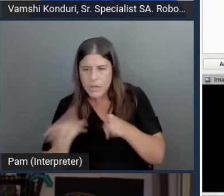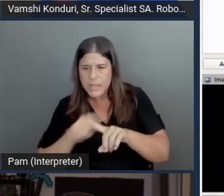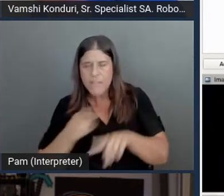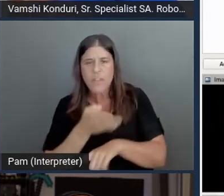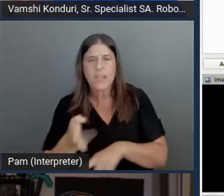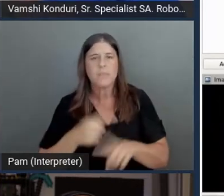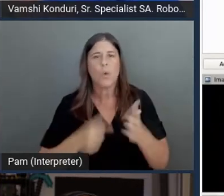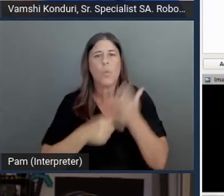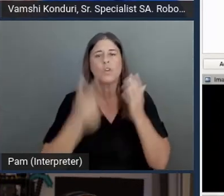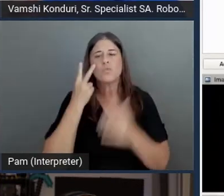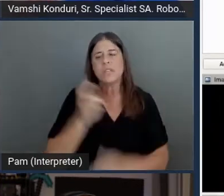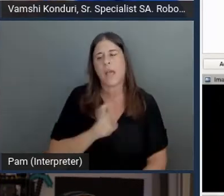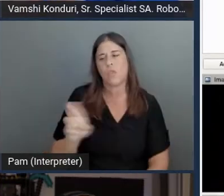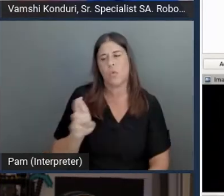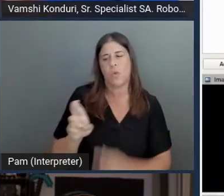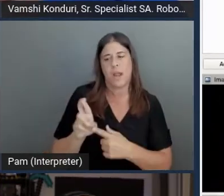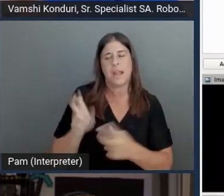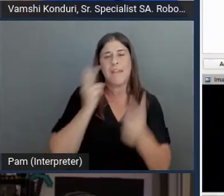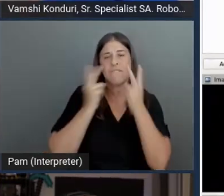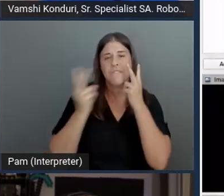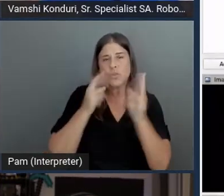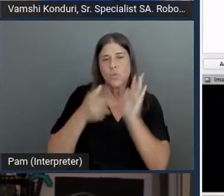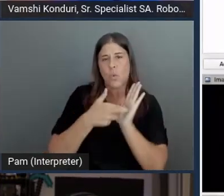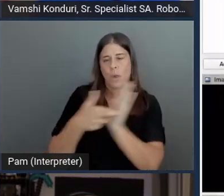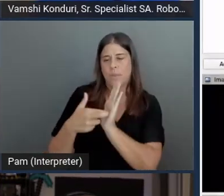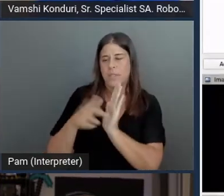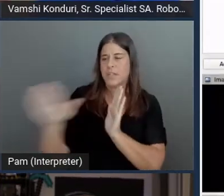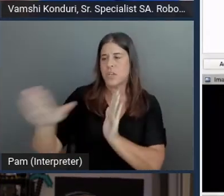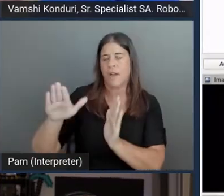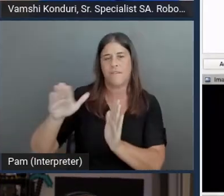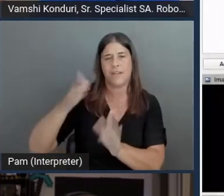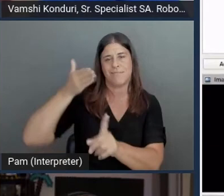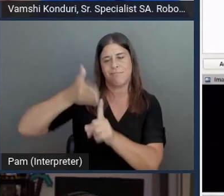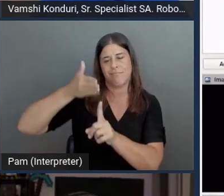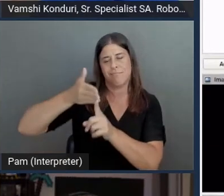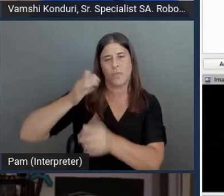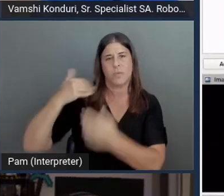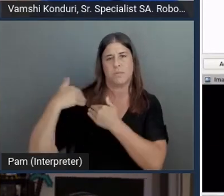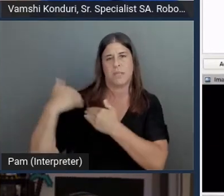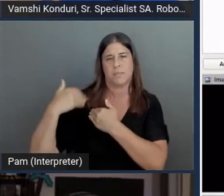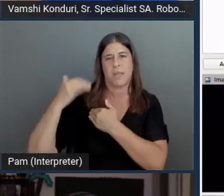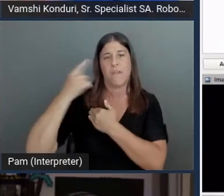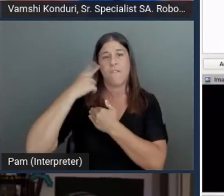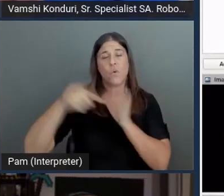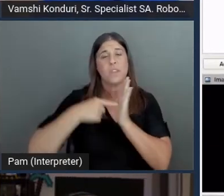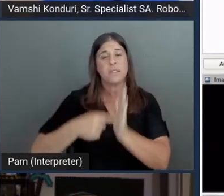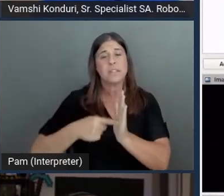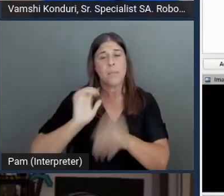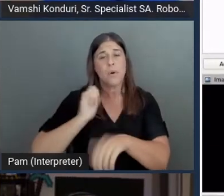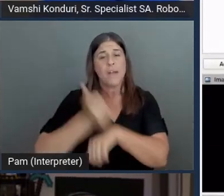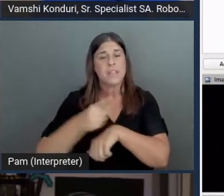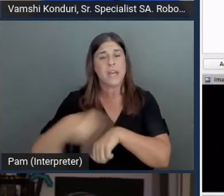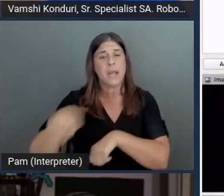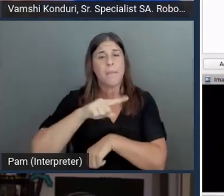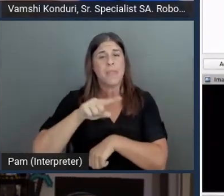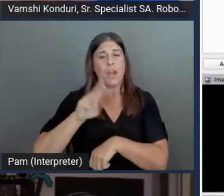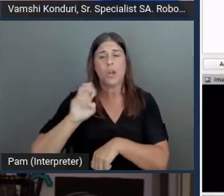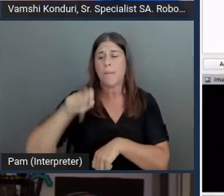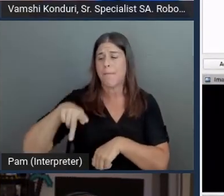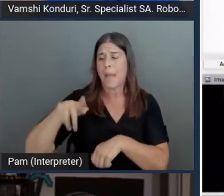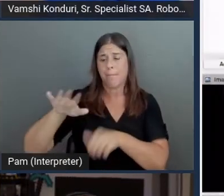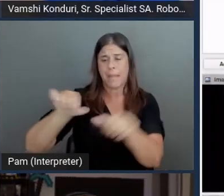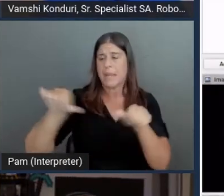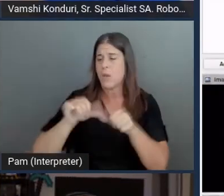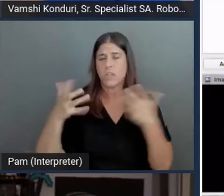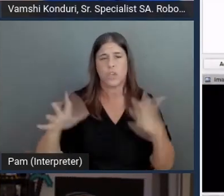right is visual representation of its main job. In this one, the sample thing that I've set up is just mapping of an area. When a